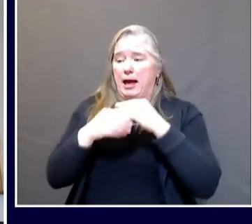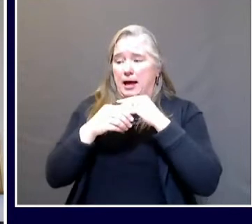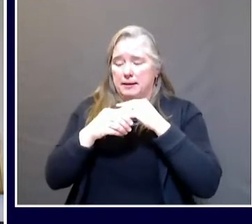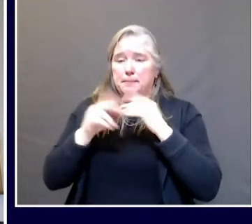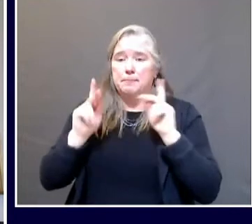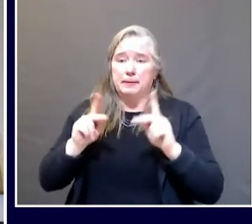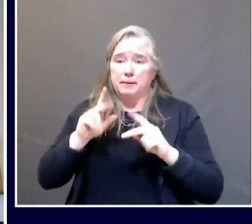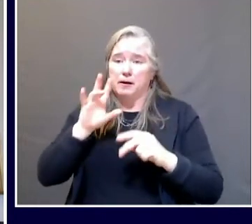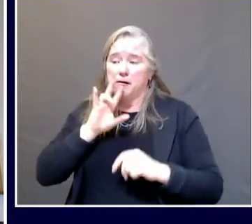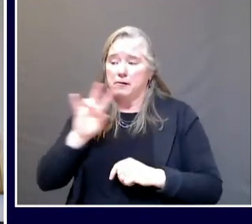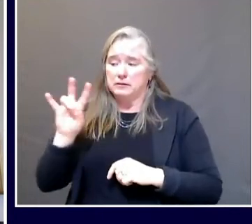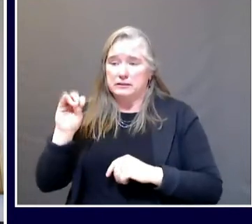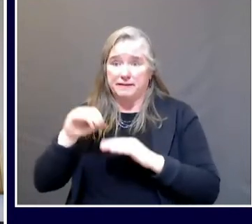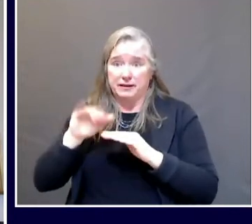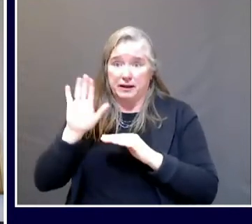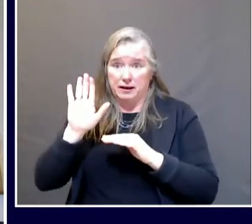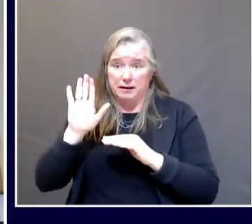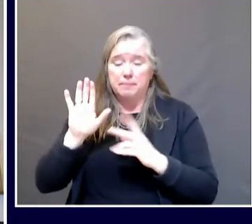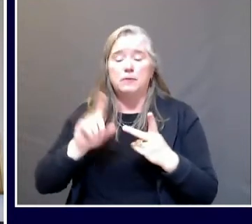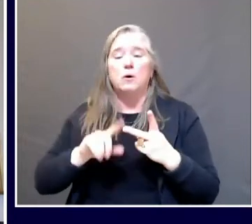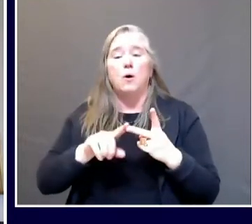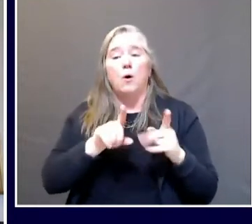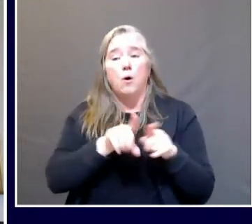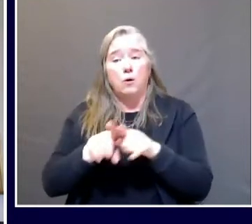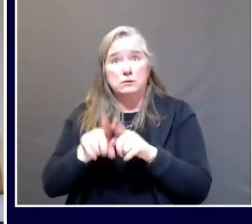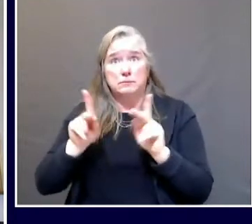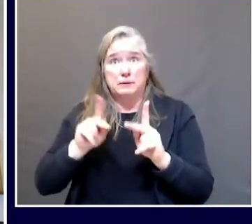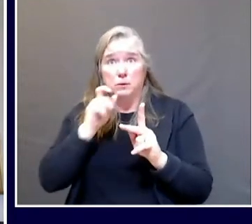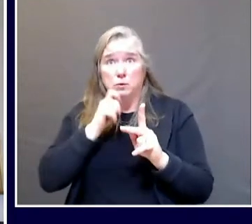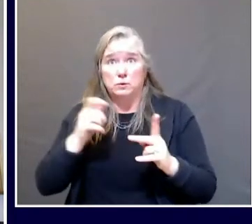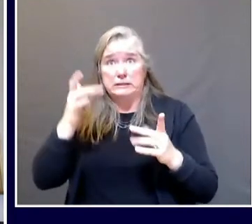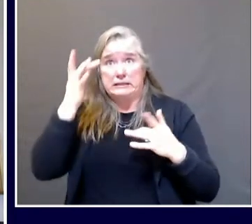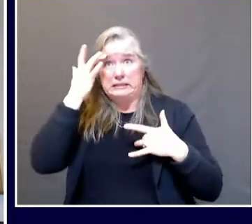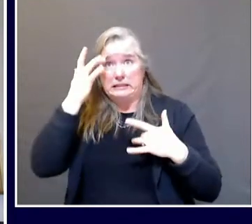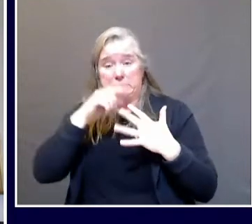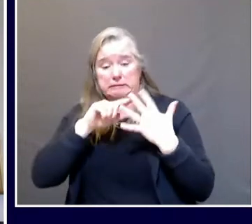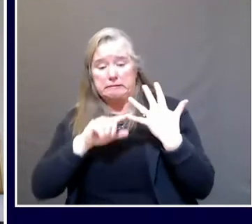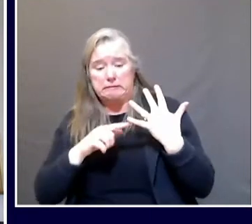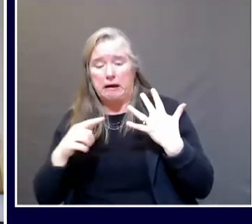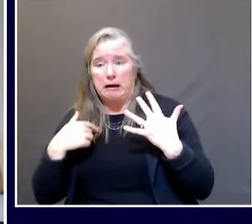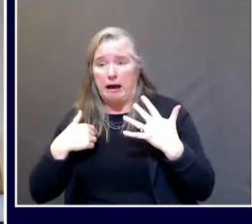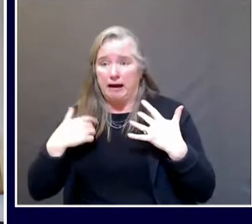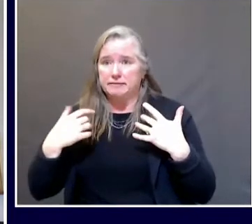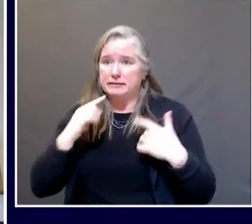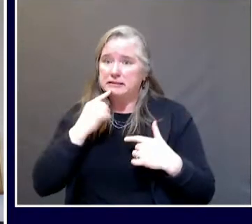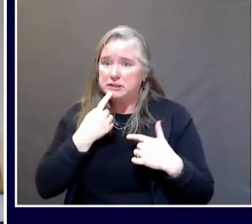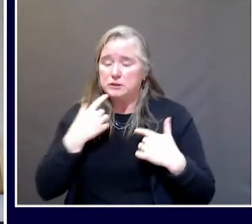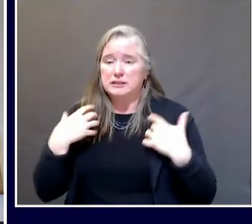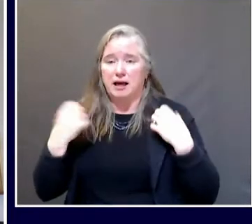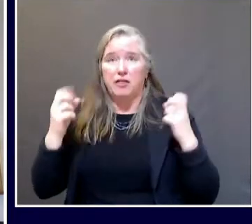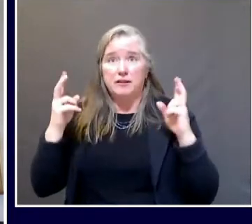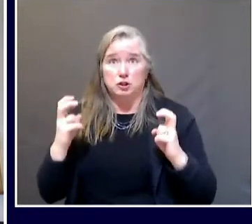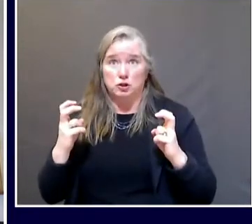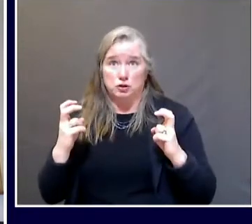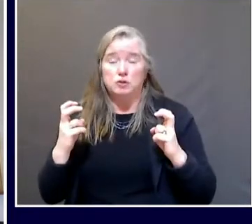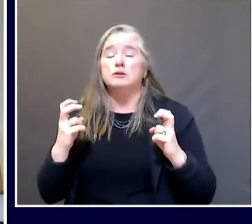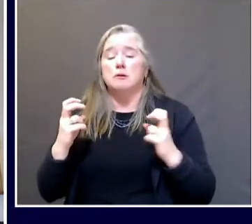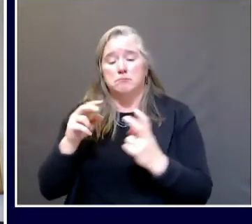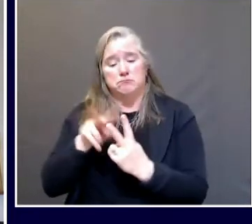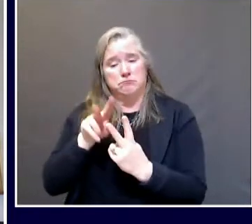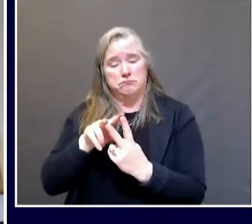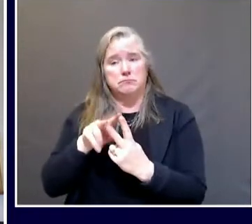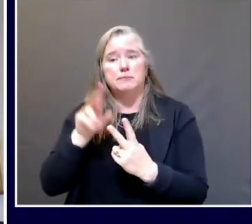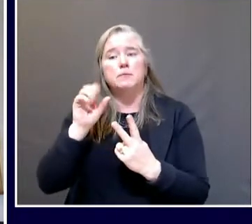who are at the highest risk, the most vulnerable. Now is still the time. We hope that we will soon get an additional supply of